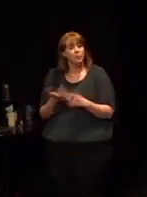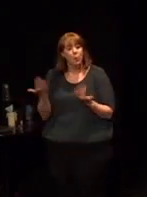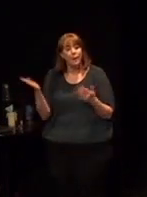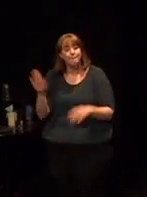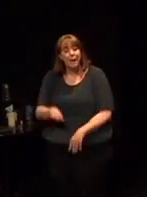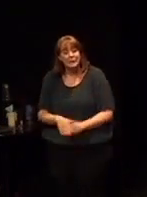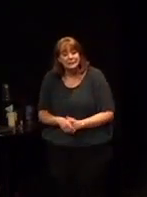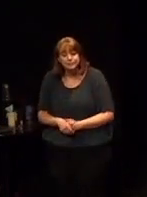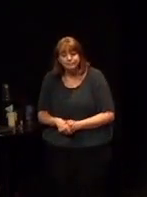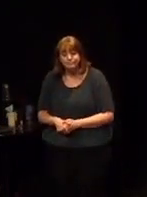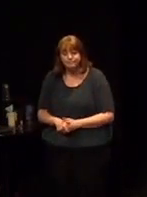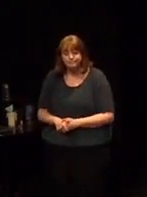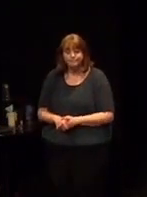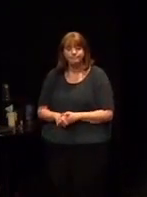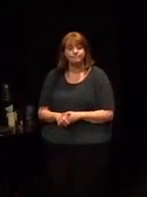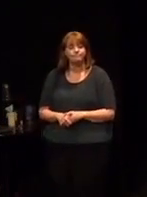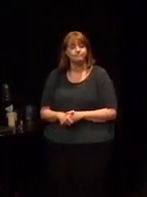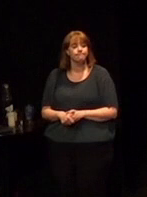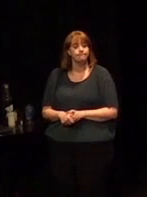Welcome back, everybody.